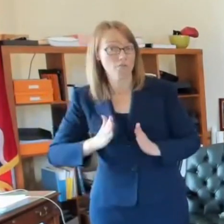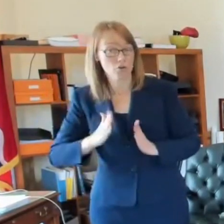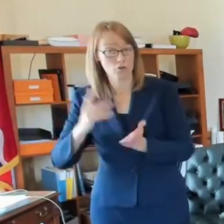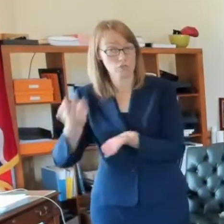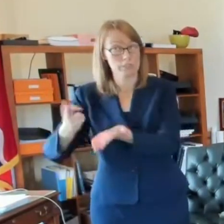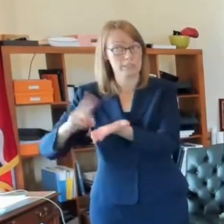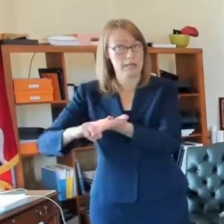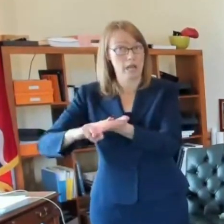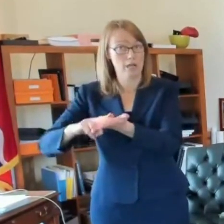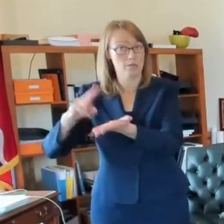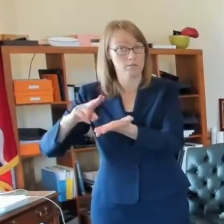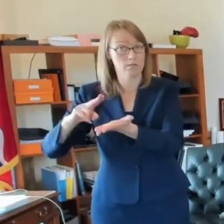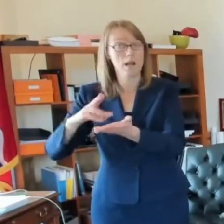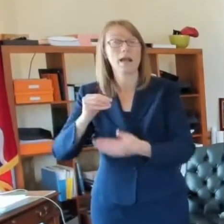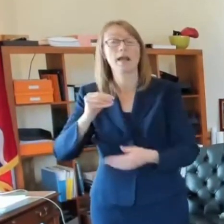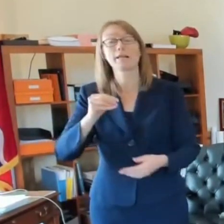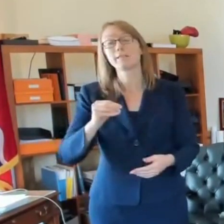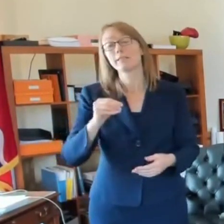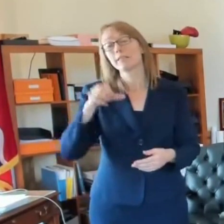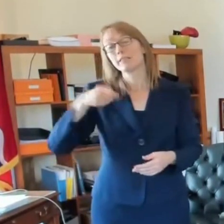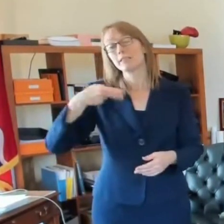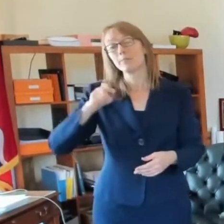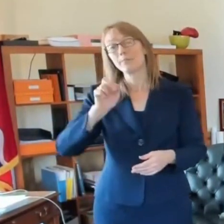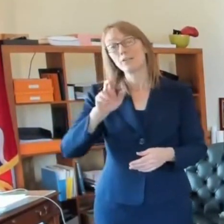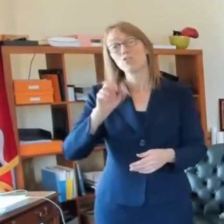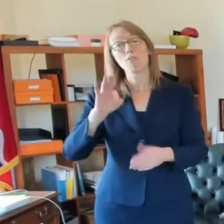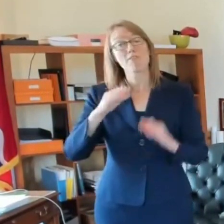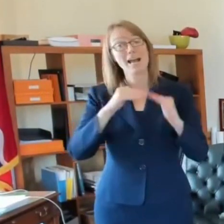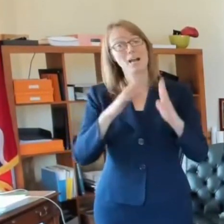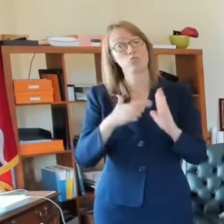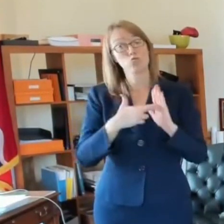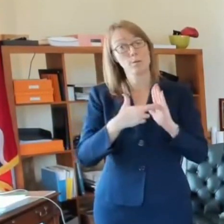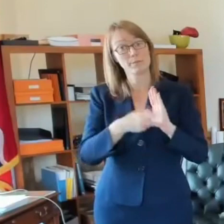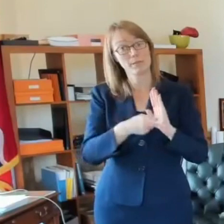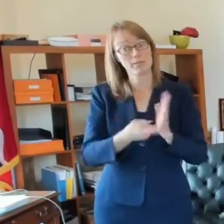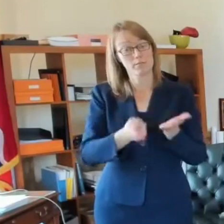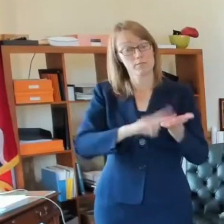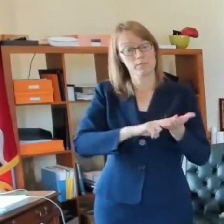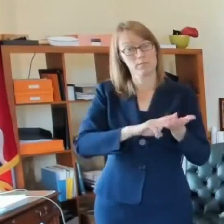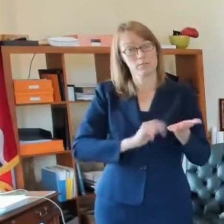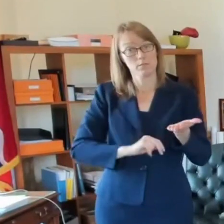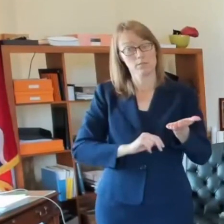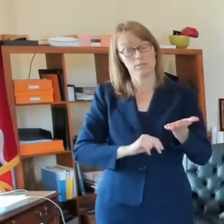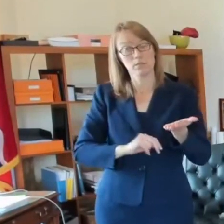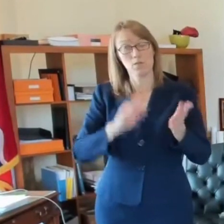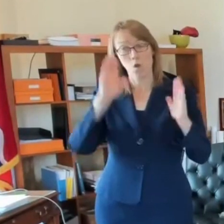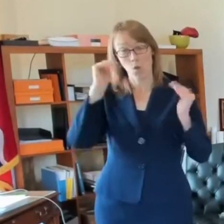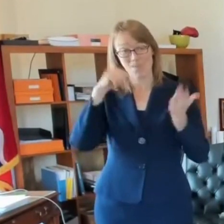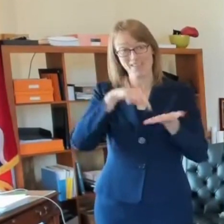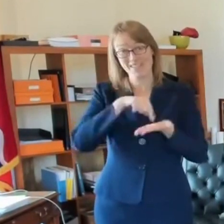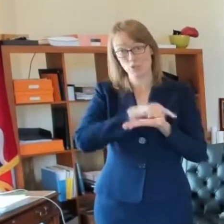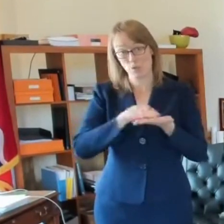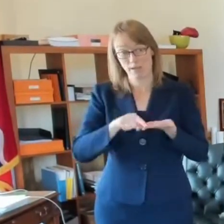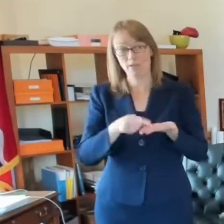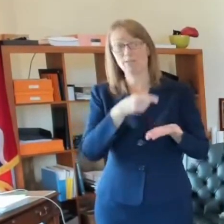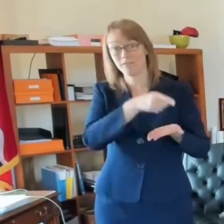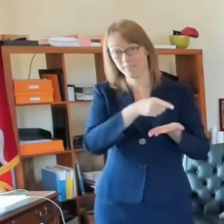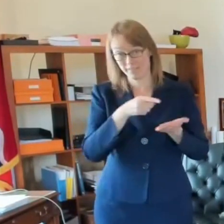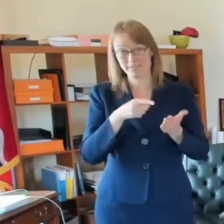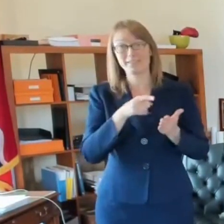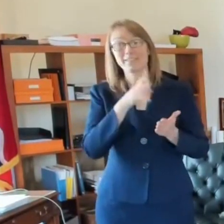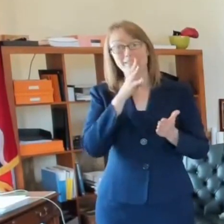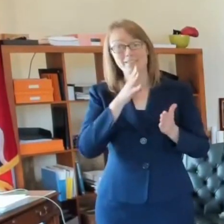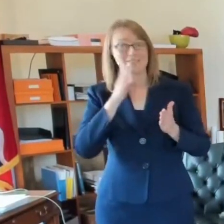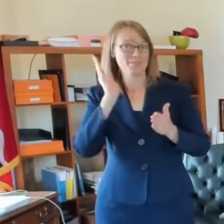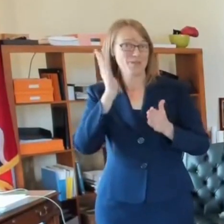Has to be signed by the Speaker of the House, hopefully this week, and then go to the governor to be signed next week, we hope. So it